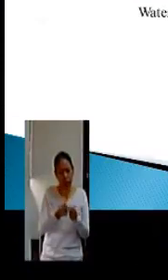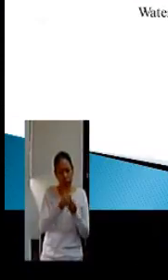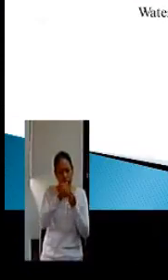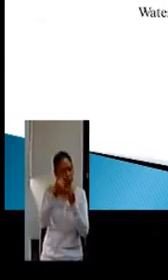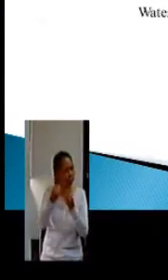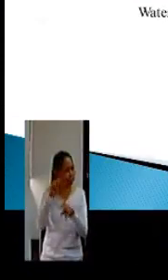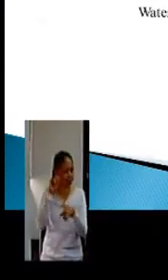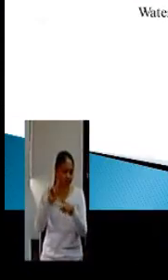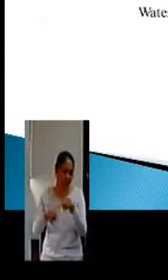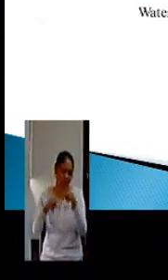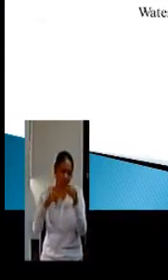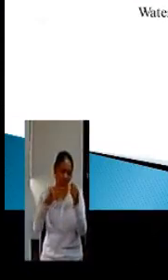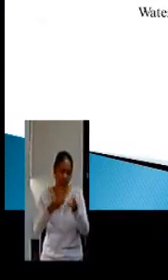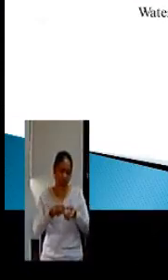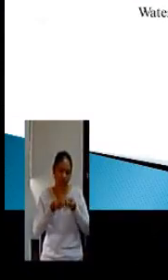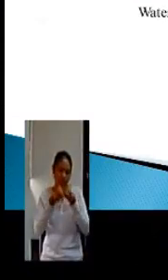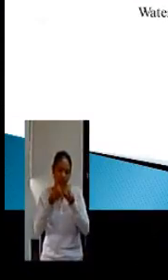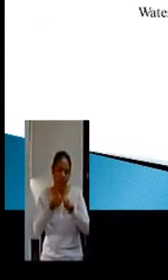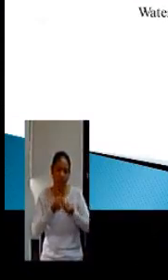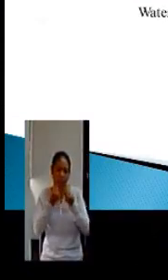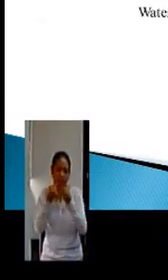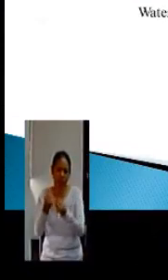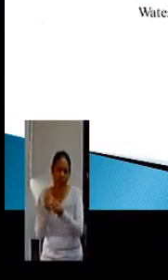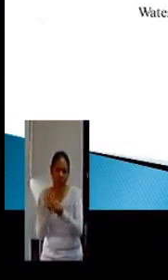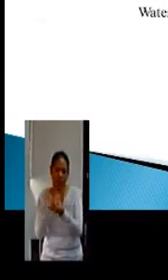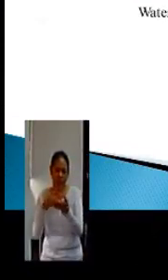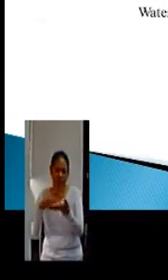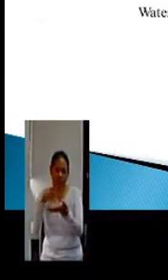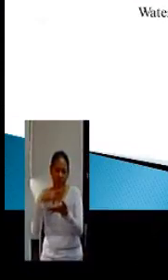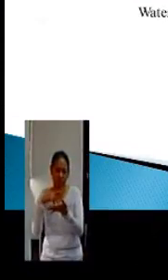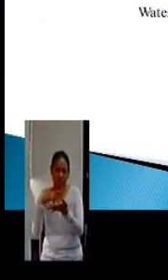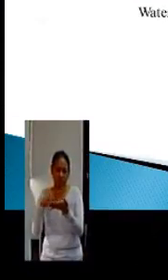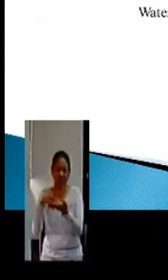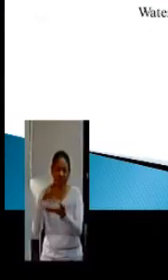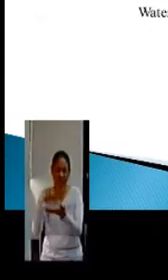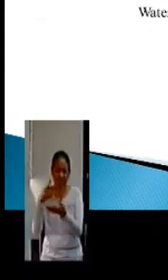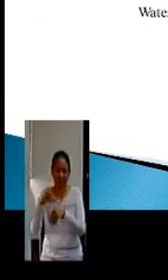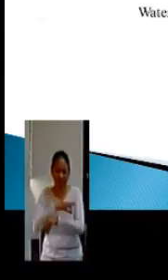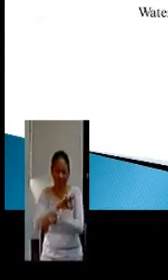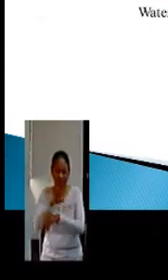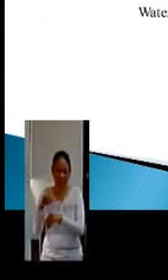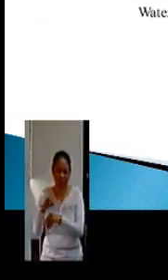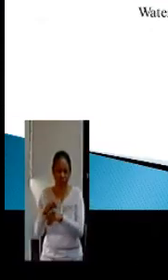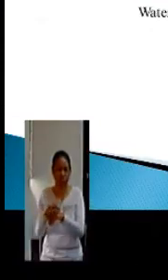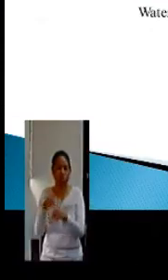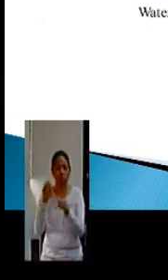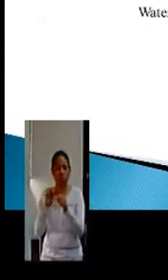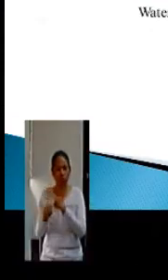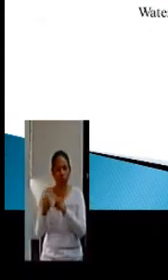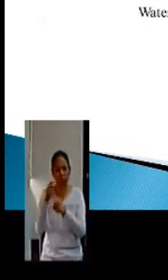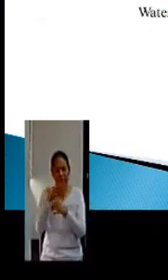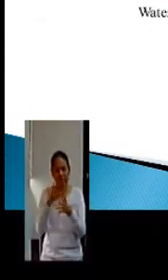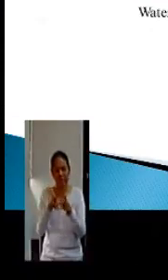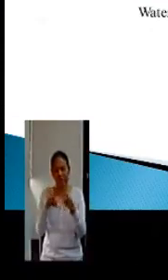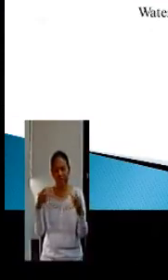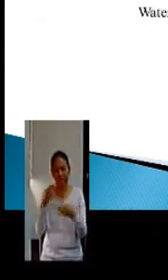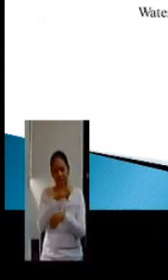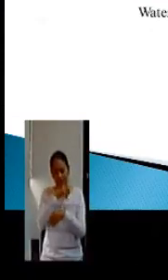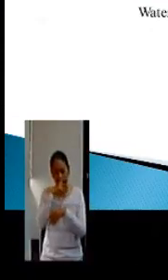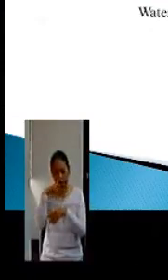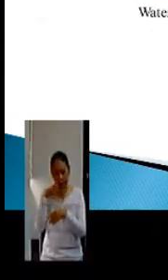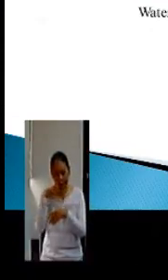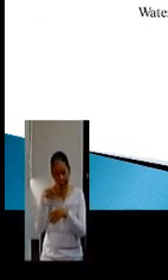mga palayan namin, which will eventually lead to its idle na, nagiging very dry na, nag-crack